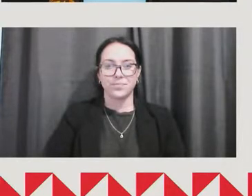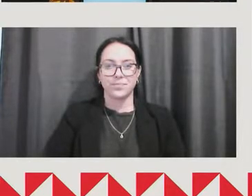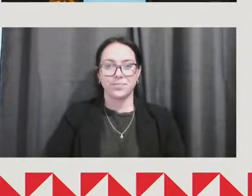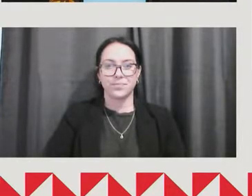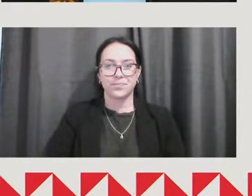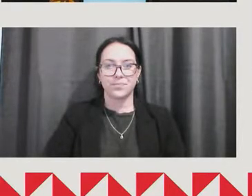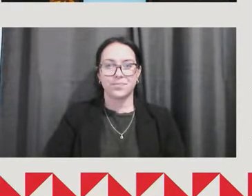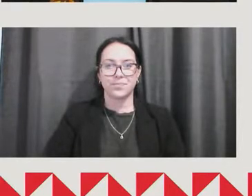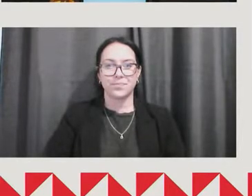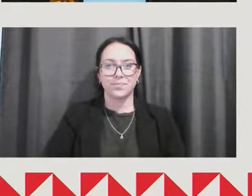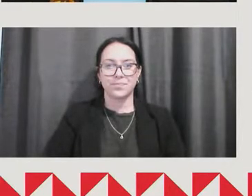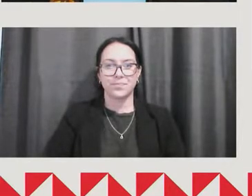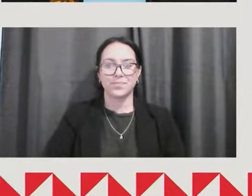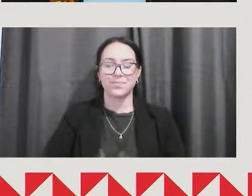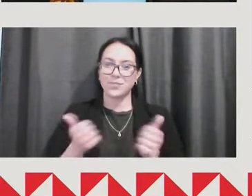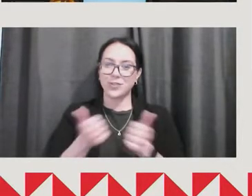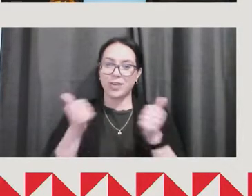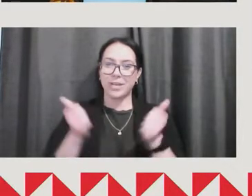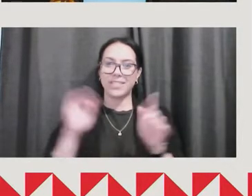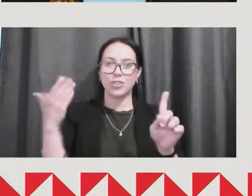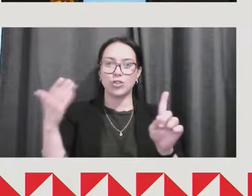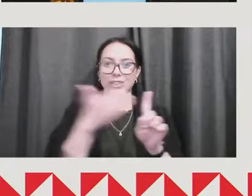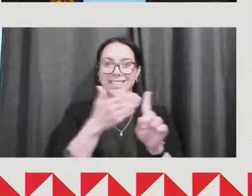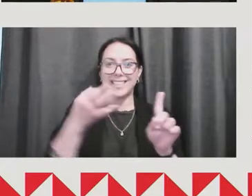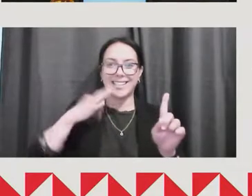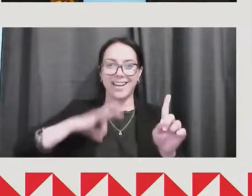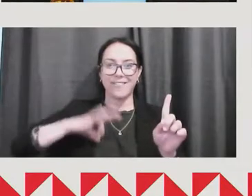all right we've got strategic Investments